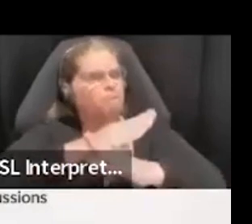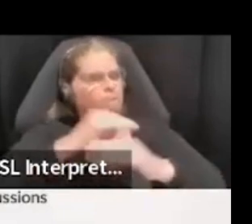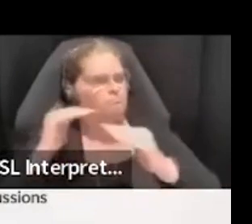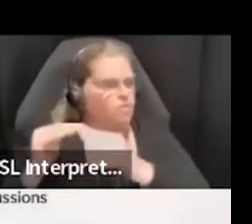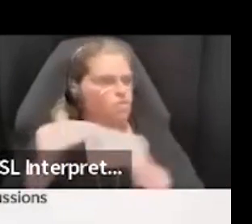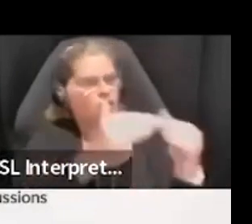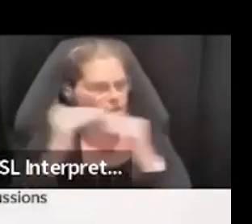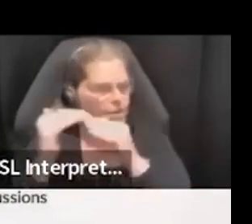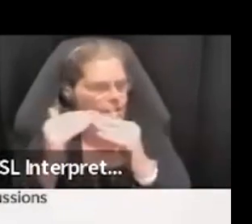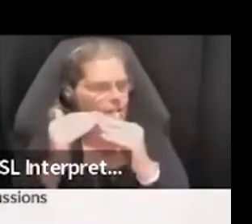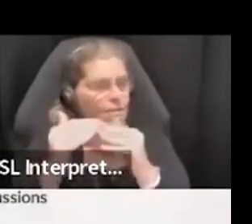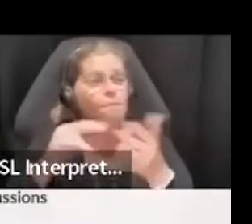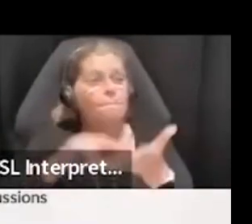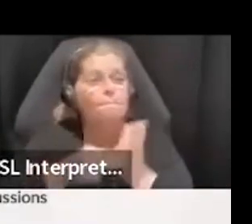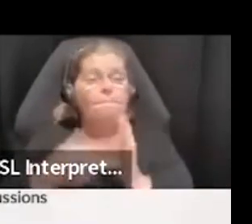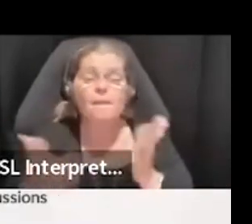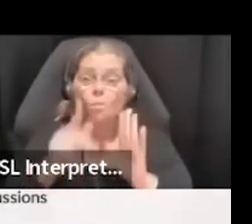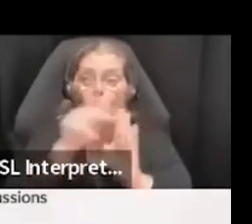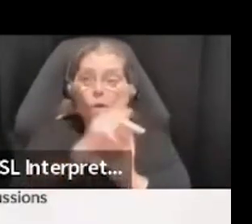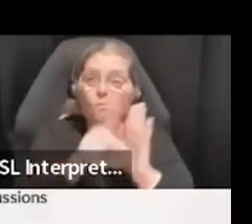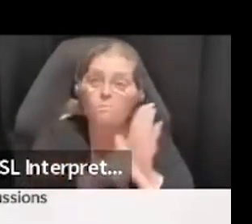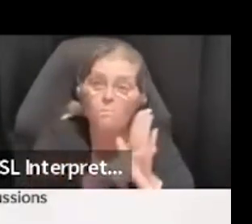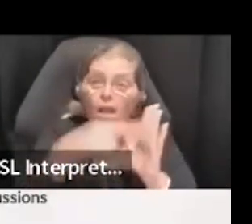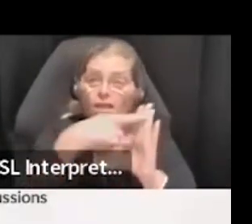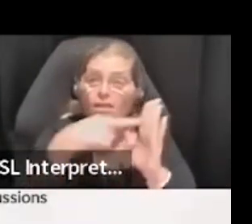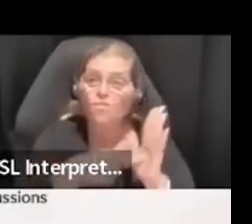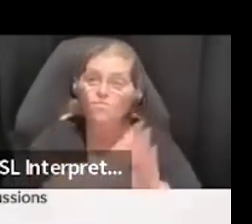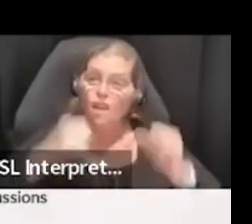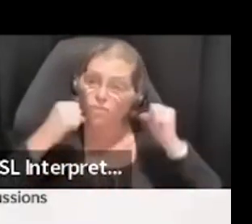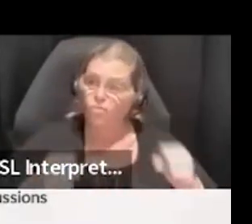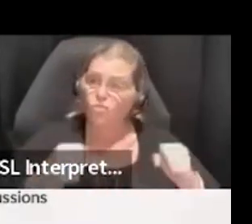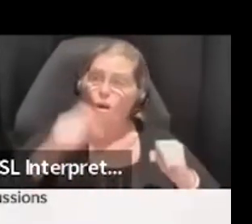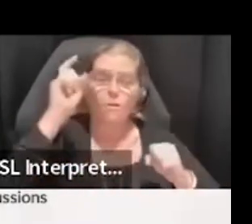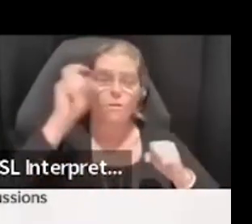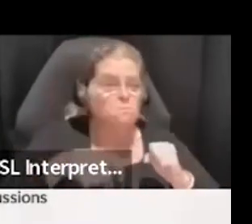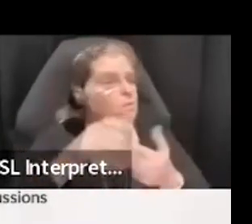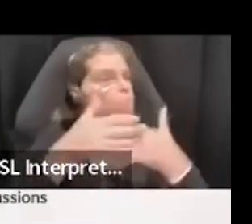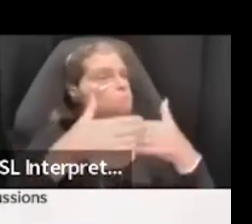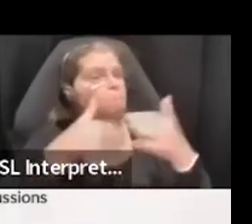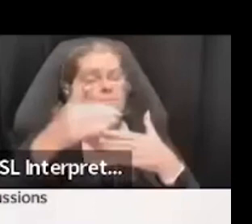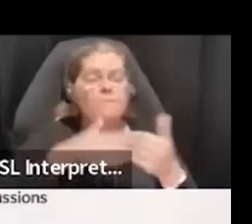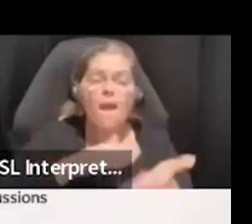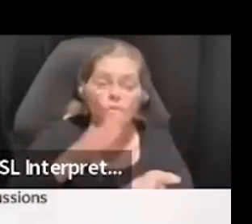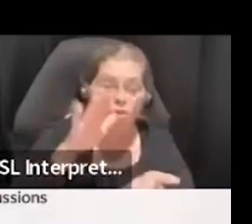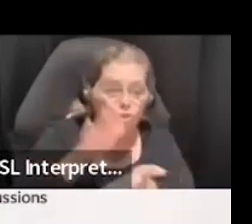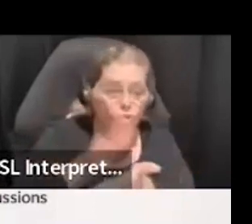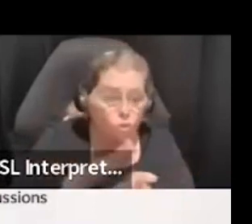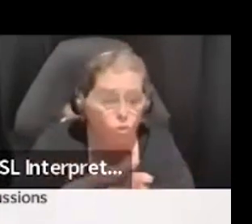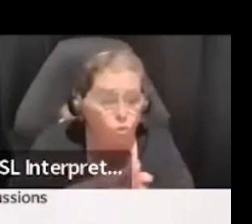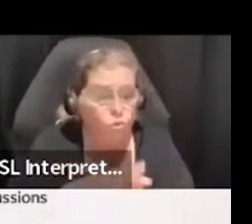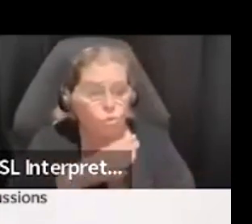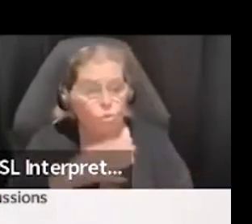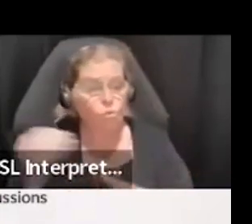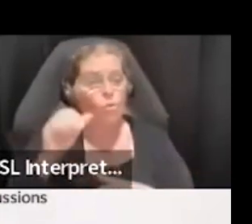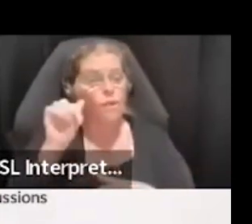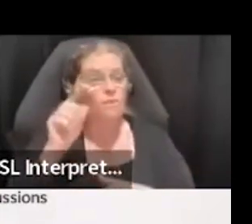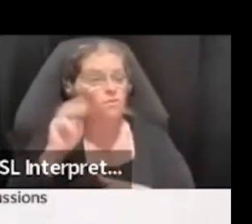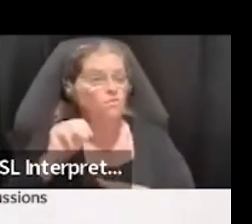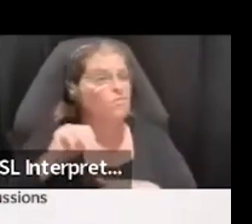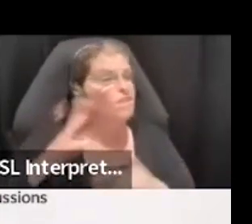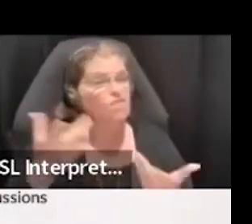require stronger policies and regulations for schools and administrators who refuse to provide our children with the education they desperately